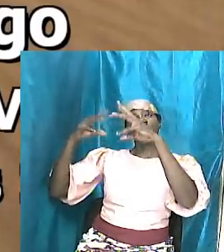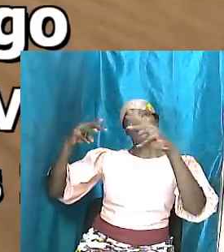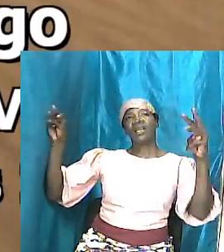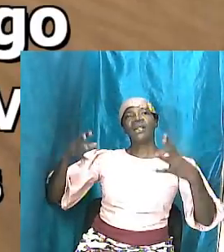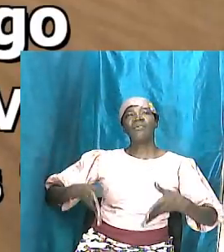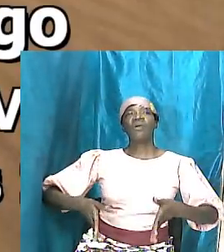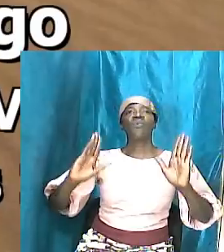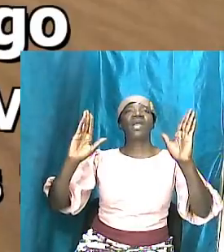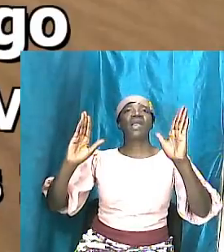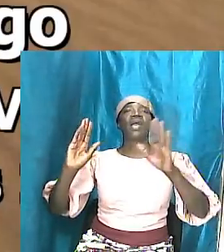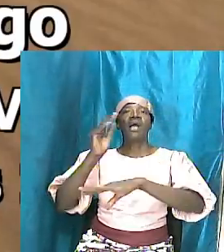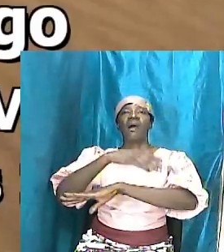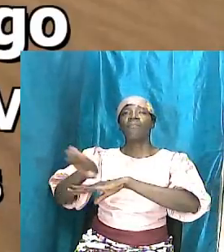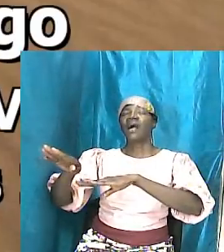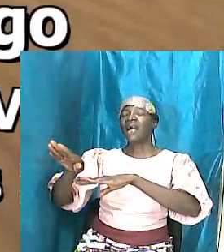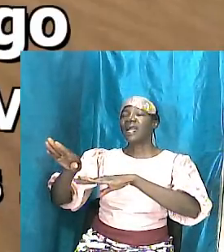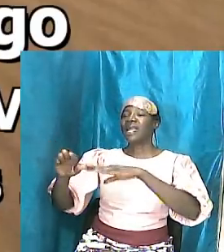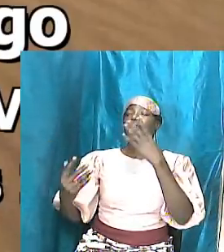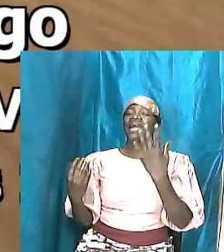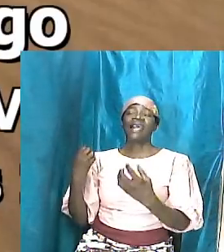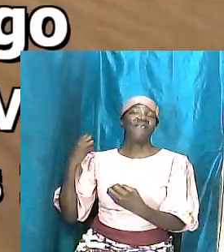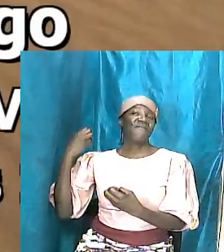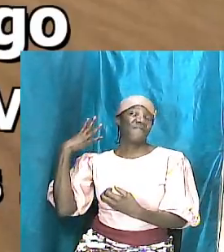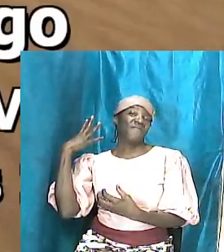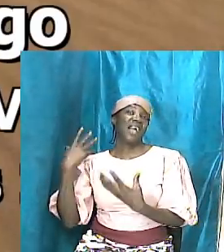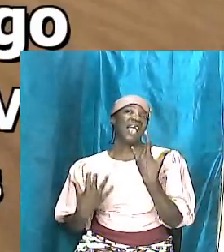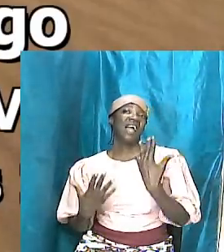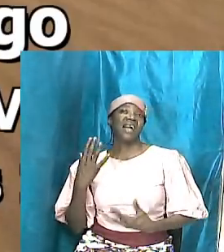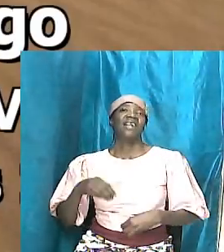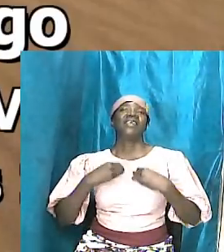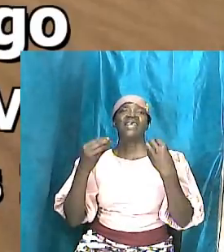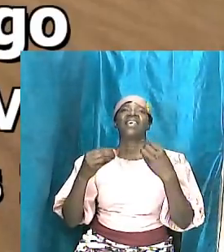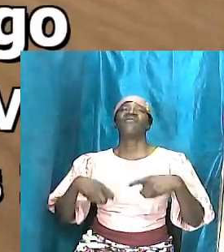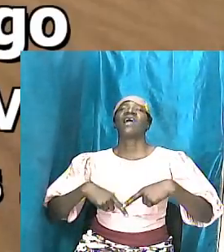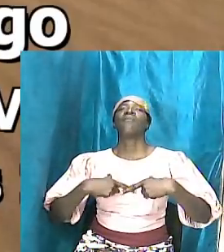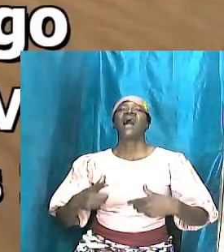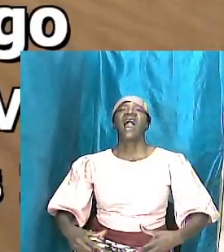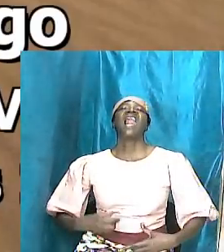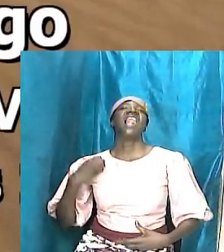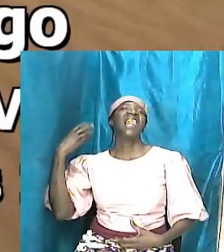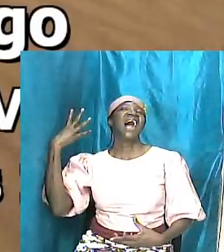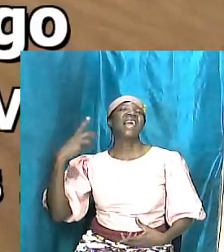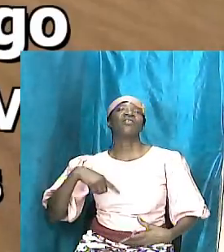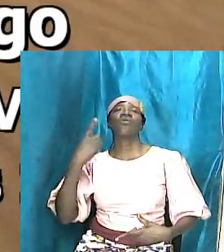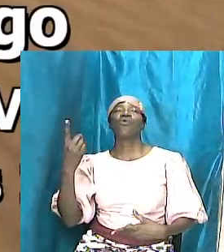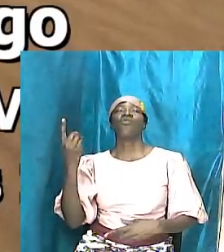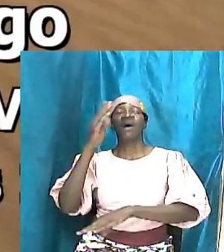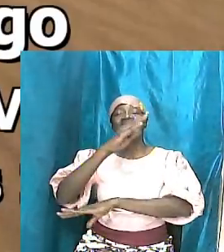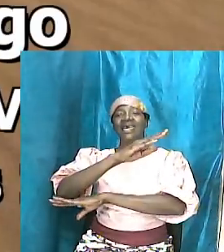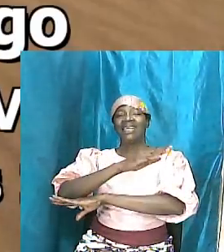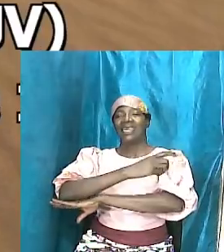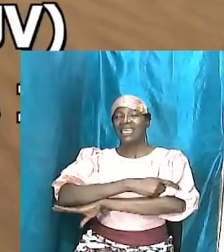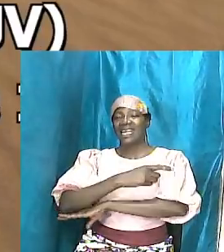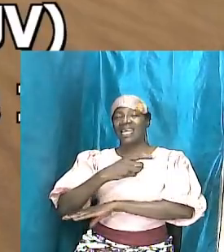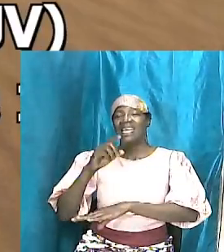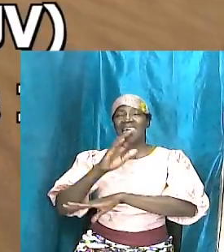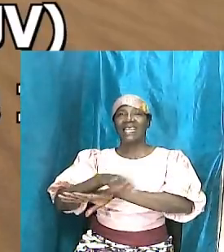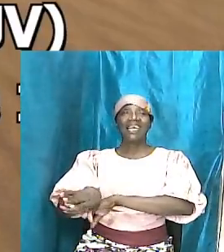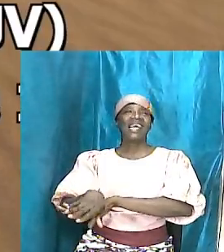way, and by night in a pillar of fire to give them light, to go by day and night. Verse